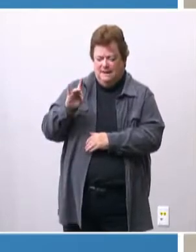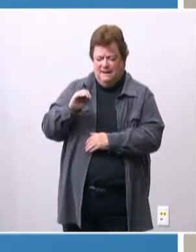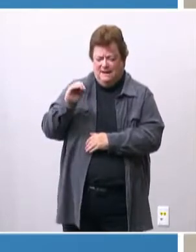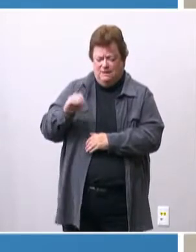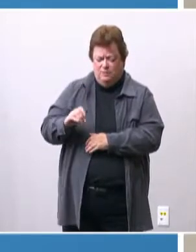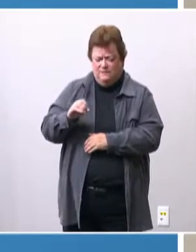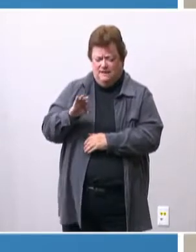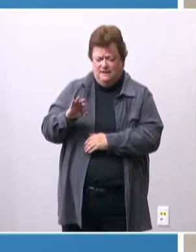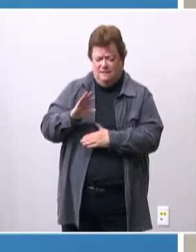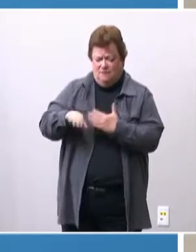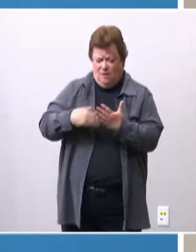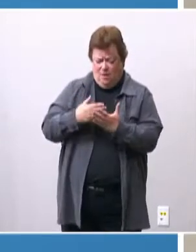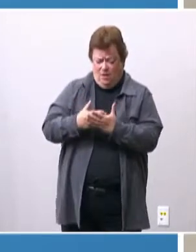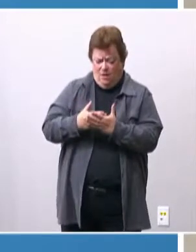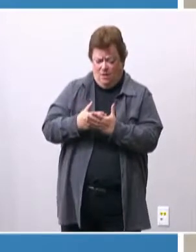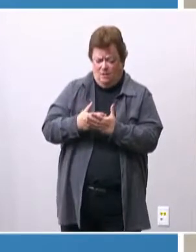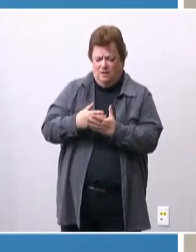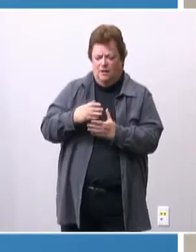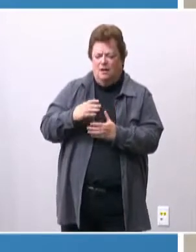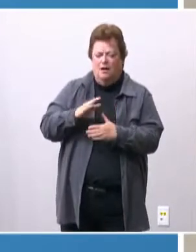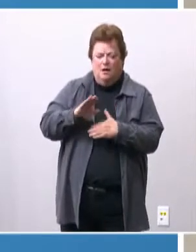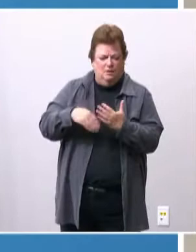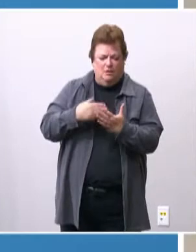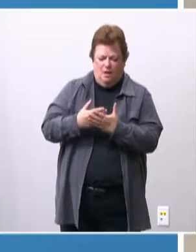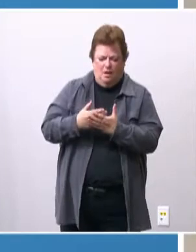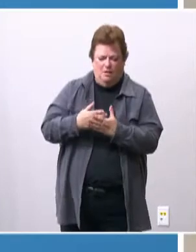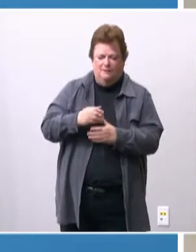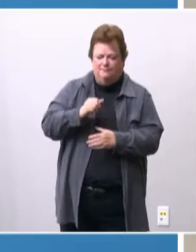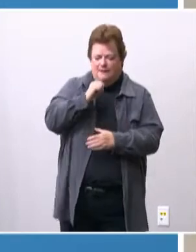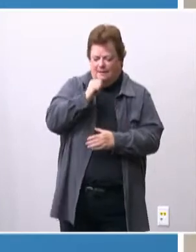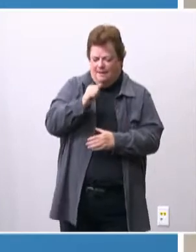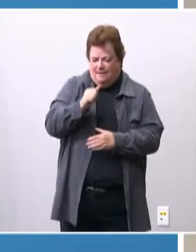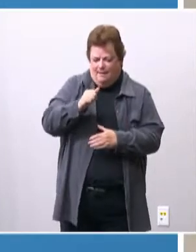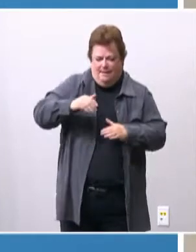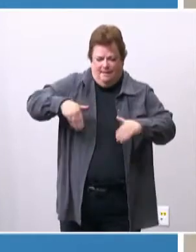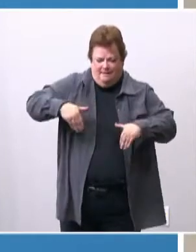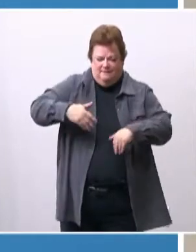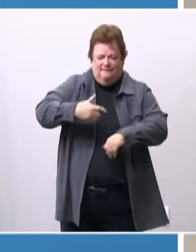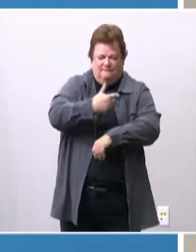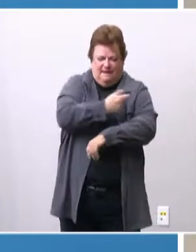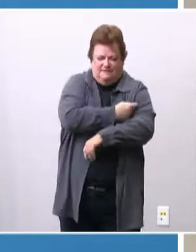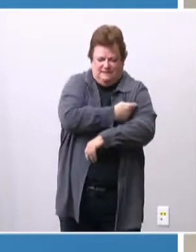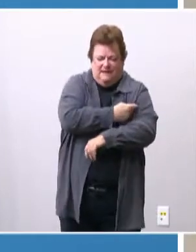80% of the cases are unvaccinated in general in the hospital.